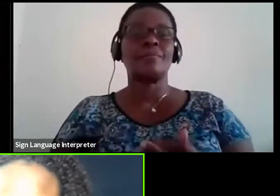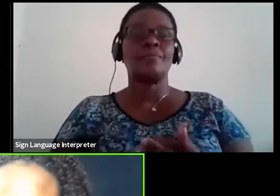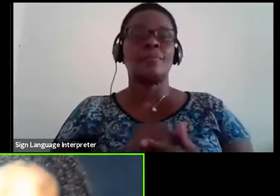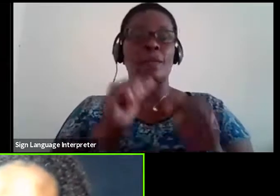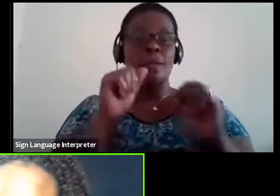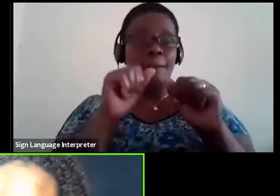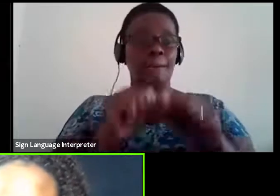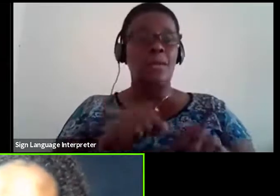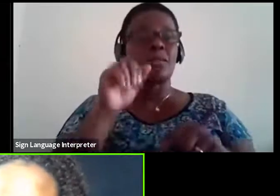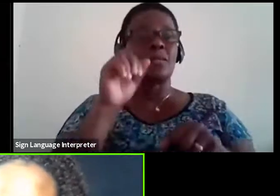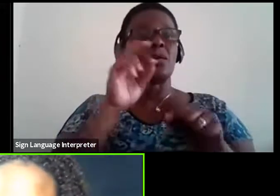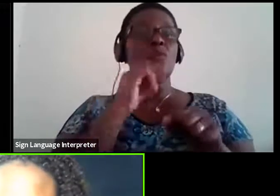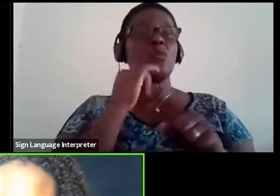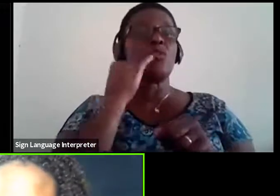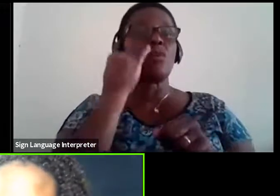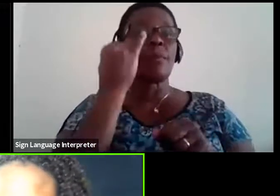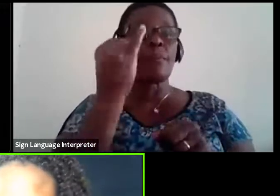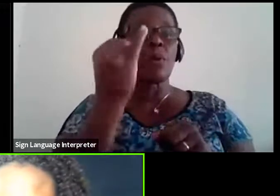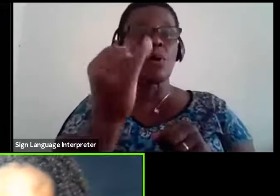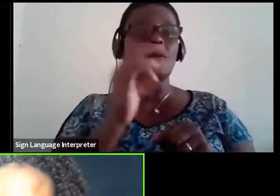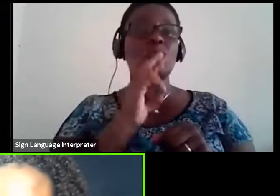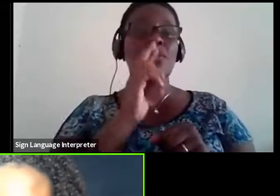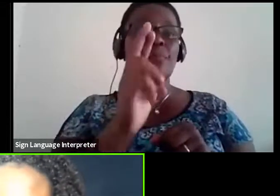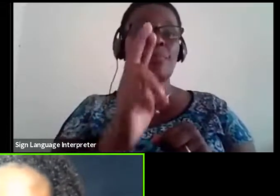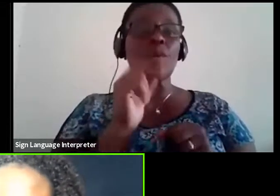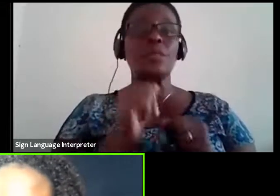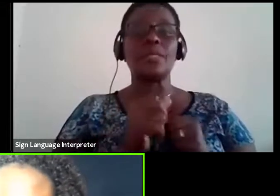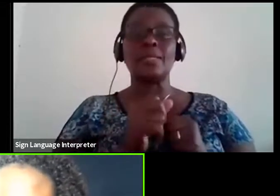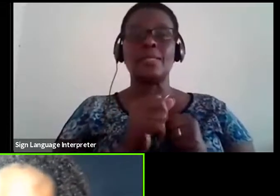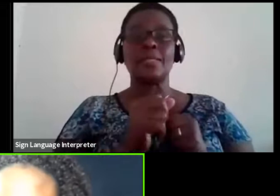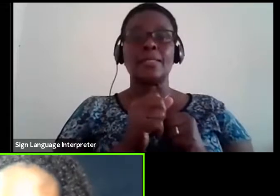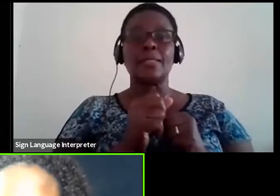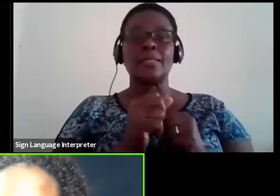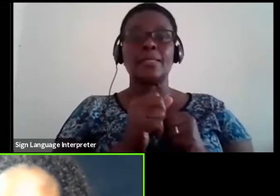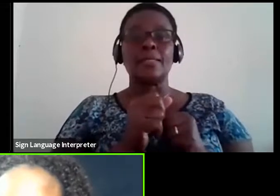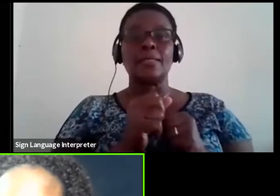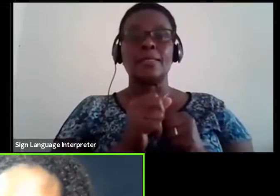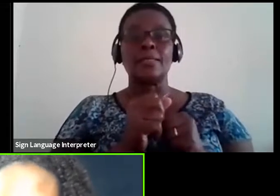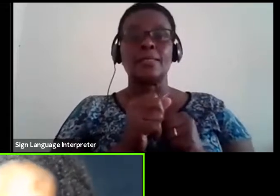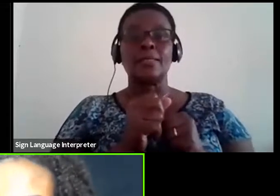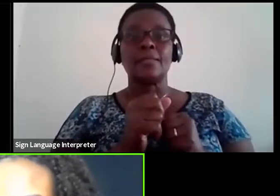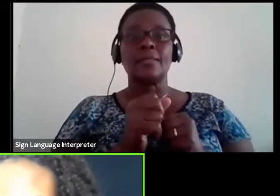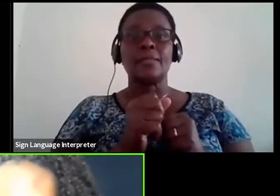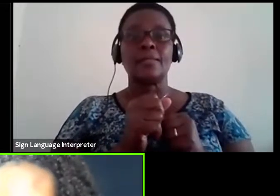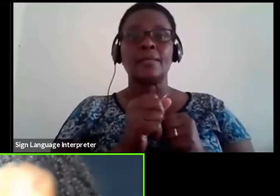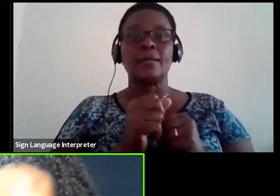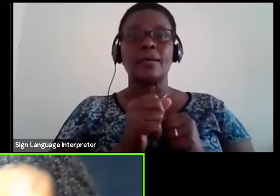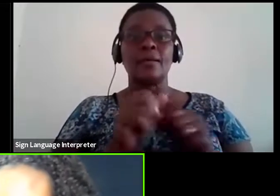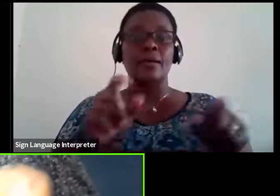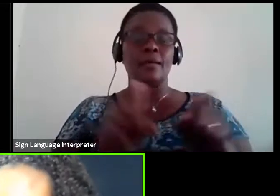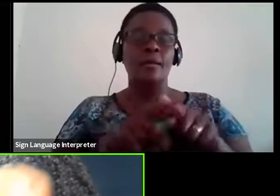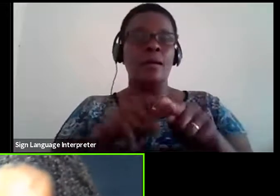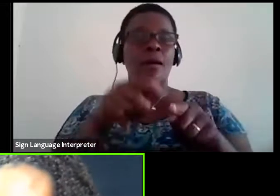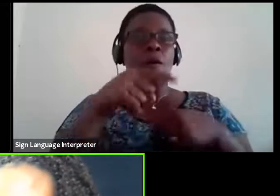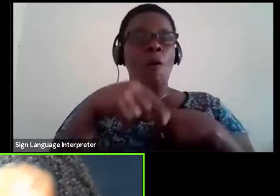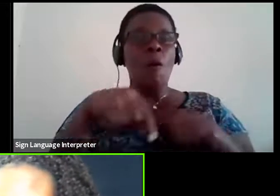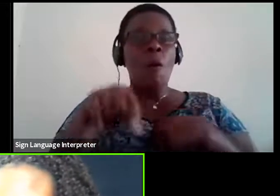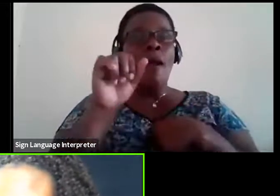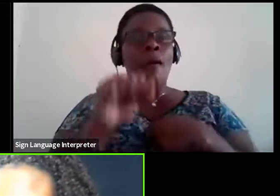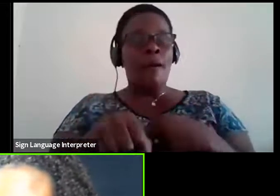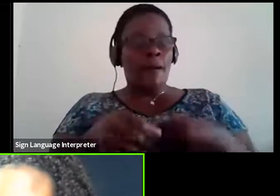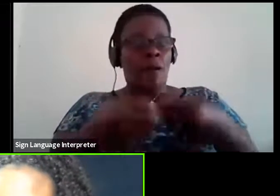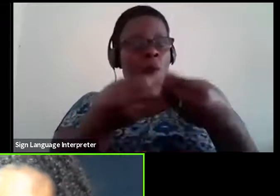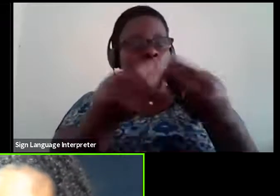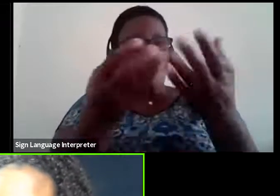you know, brilliant ideas of how, you know, we sought to fill that gap. You know, just being able to provide the tools that would then, you know,